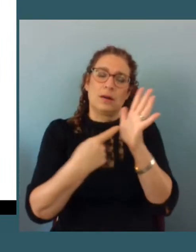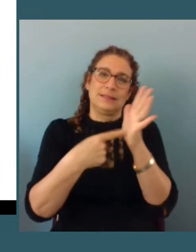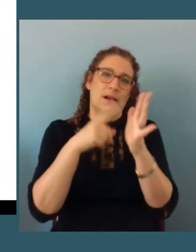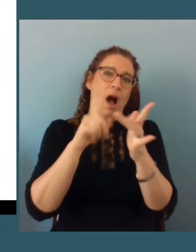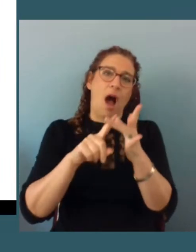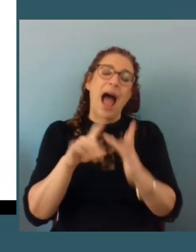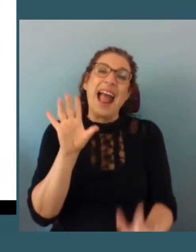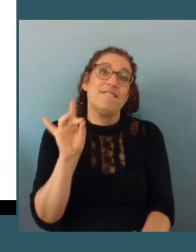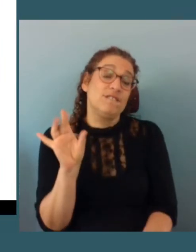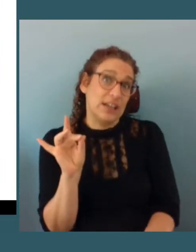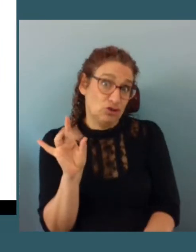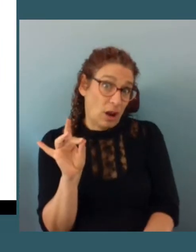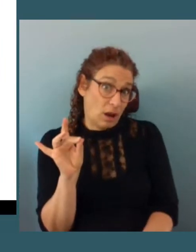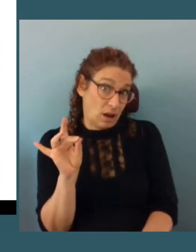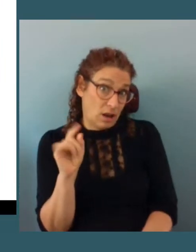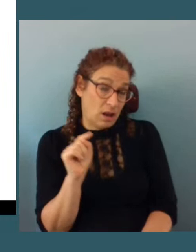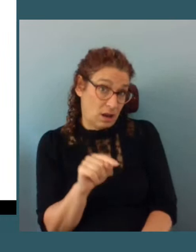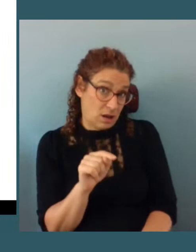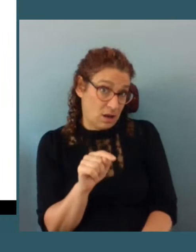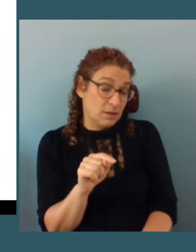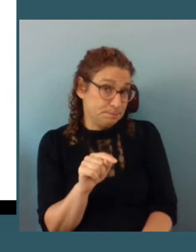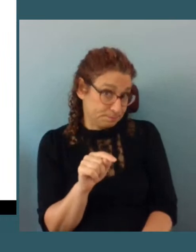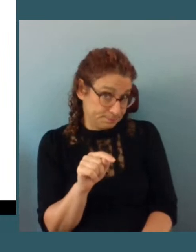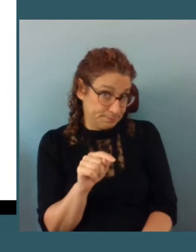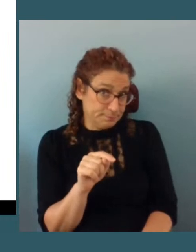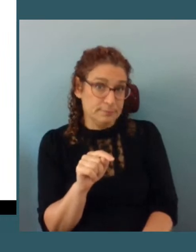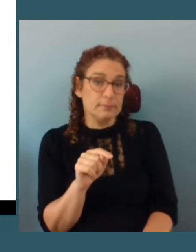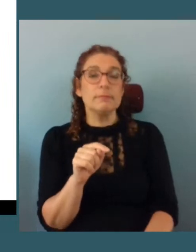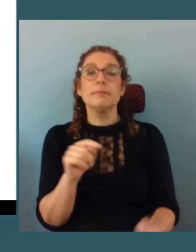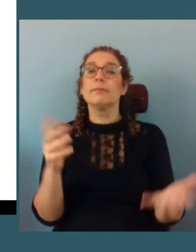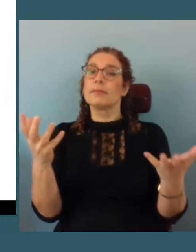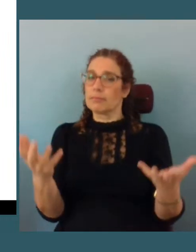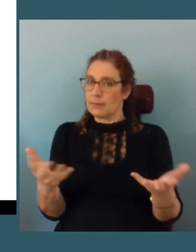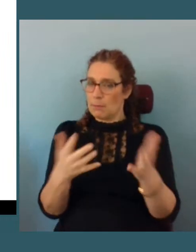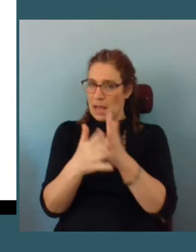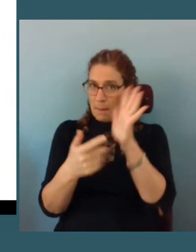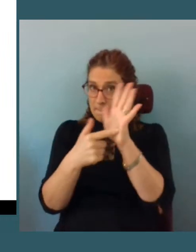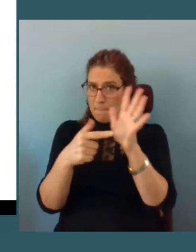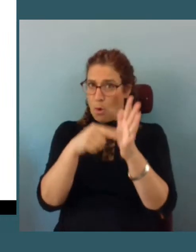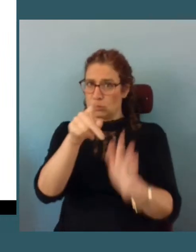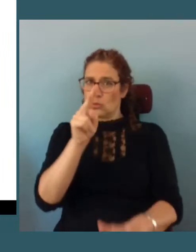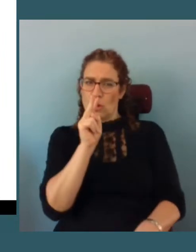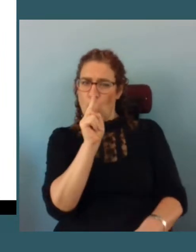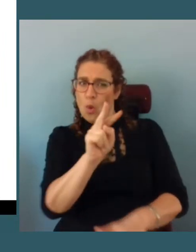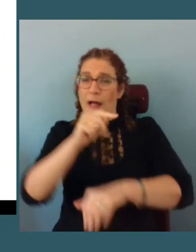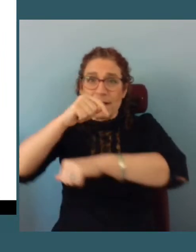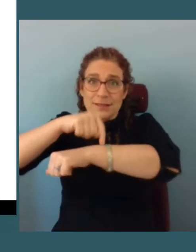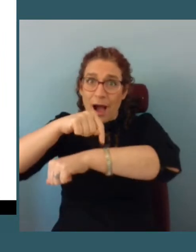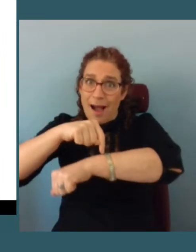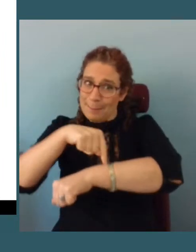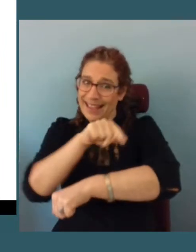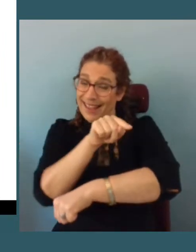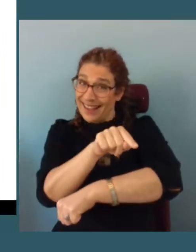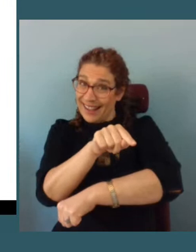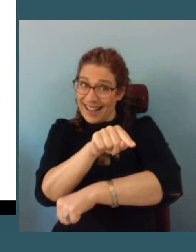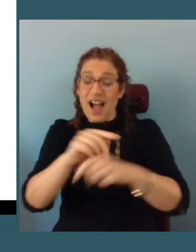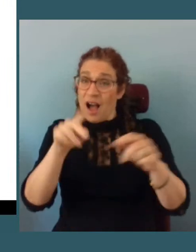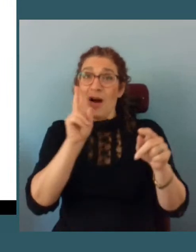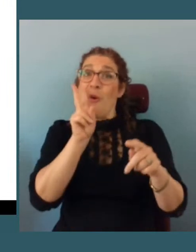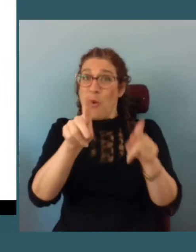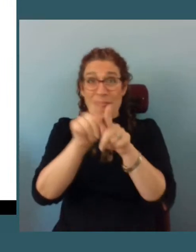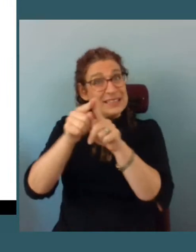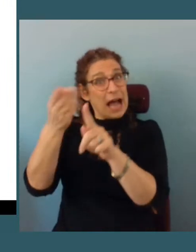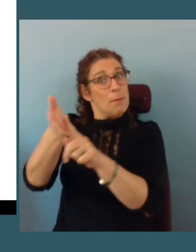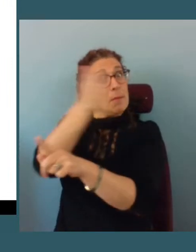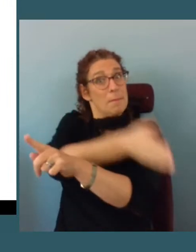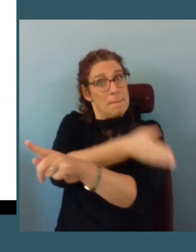key thing from here is really just being aware. The timing, although the history, everything fits in, what is